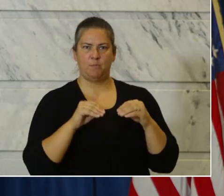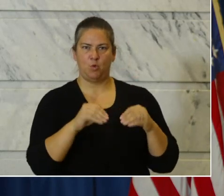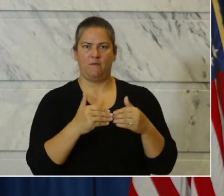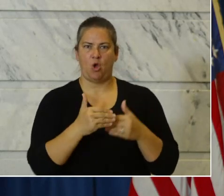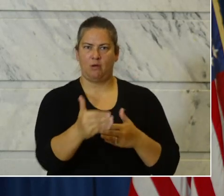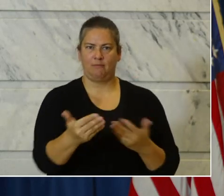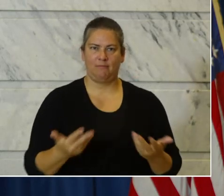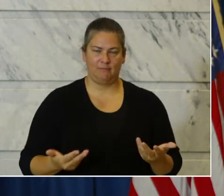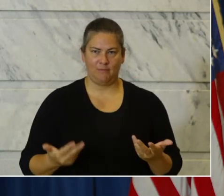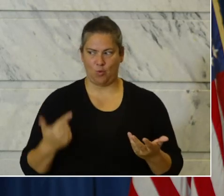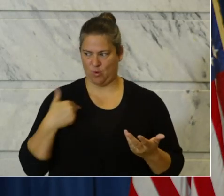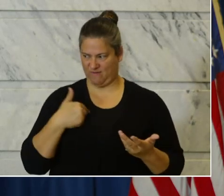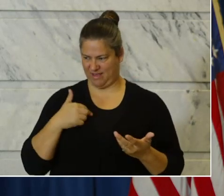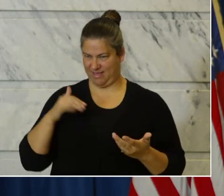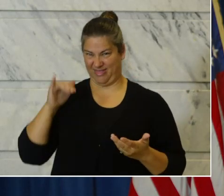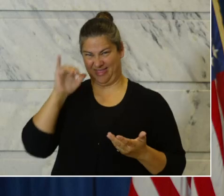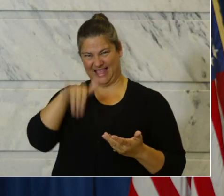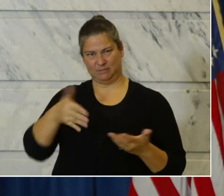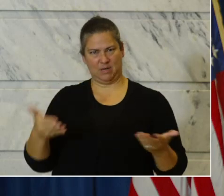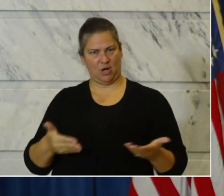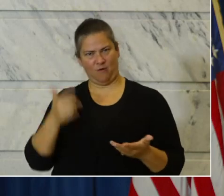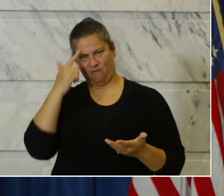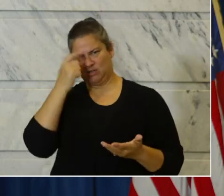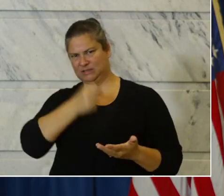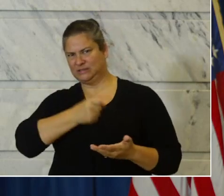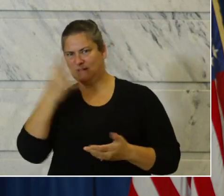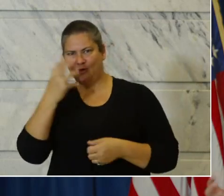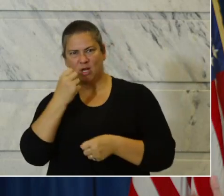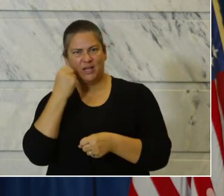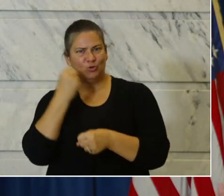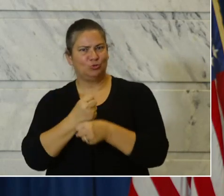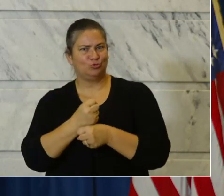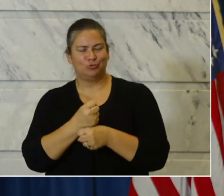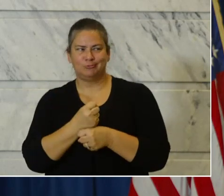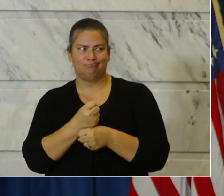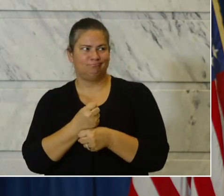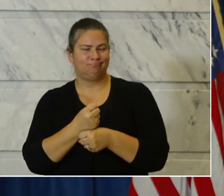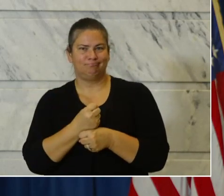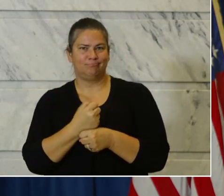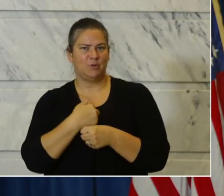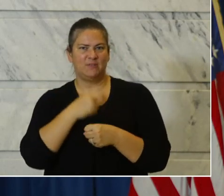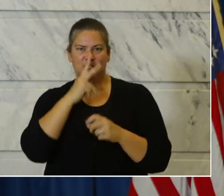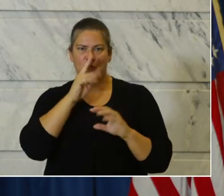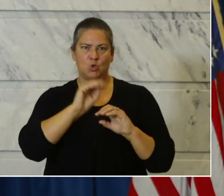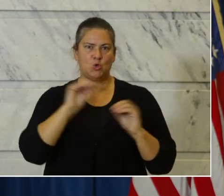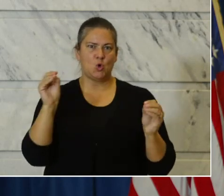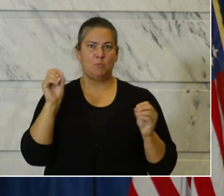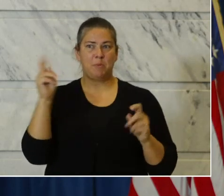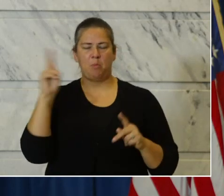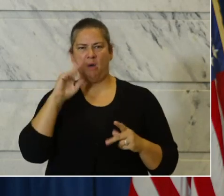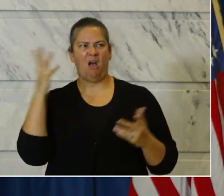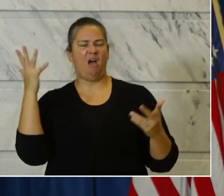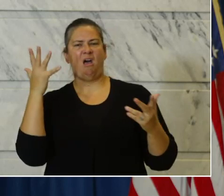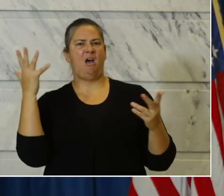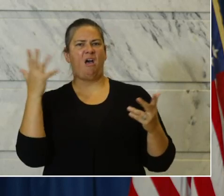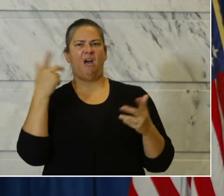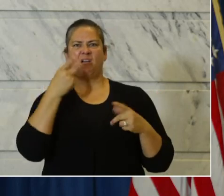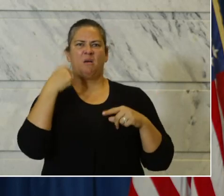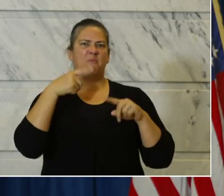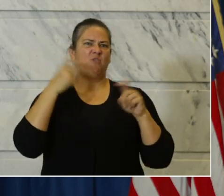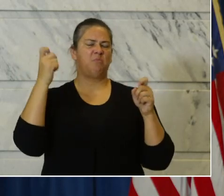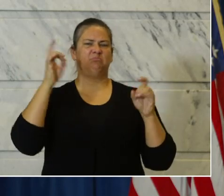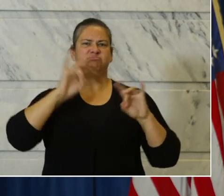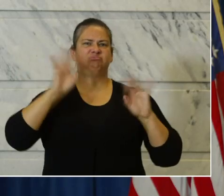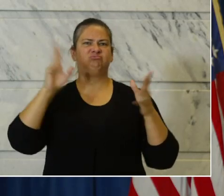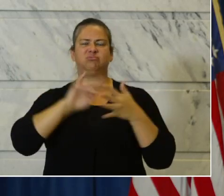in the Commonwealth for several years. We have not seen the ills that people claim would come from it,